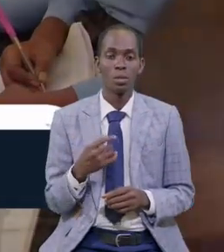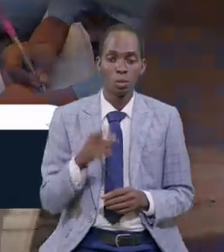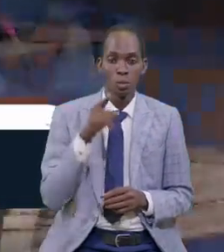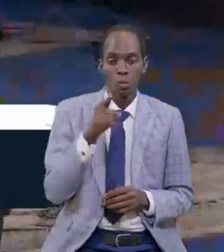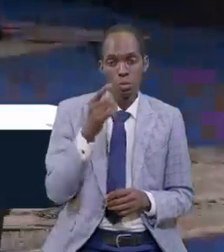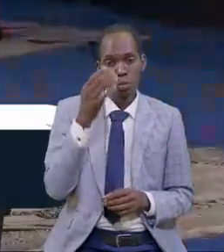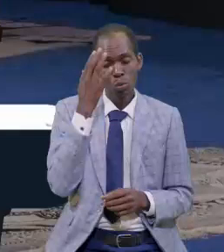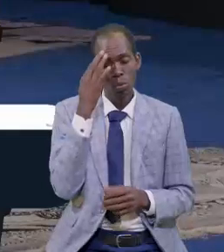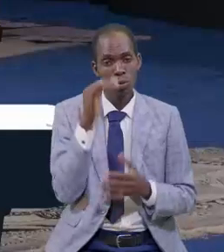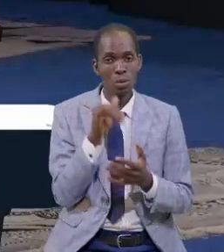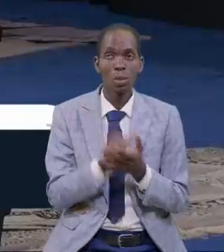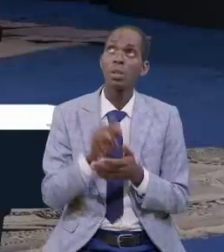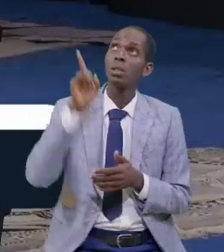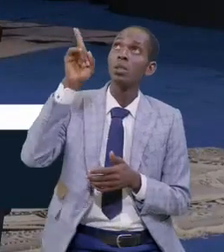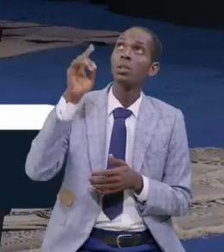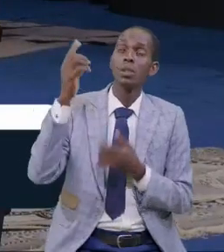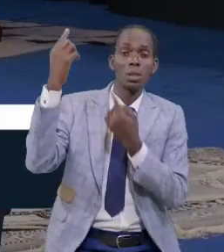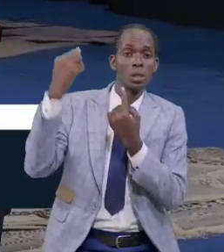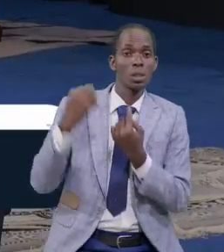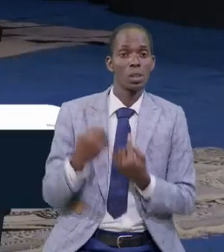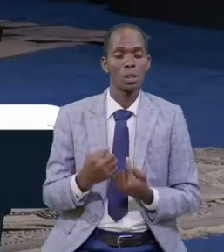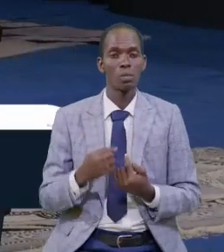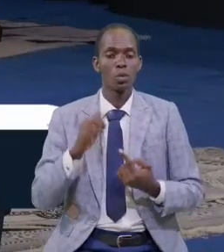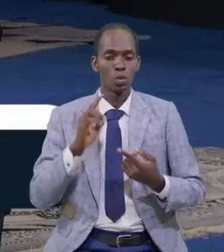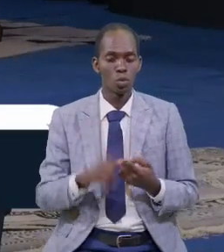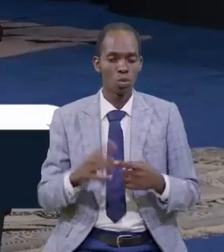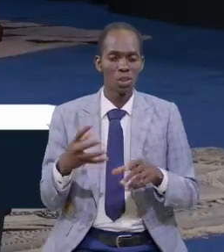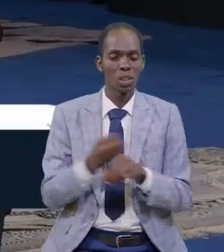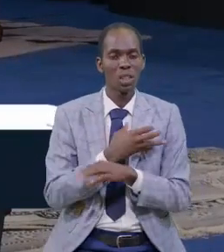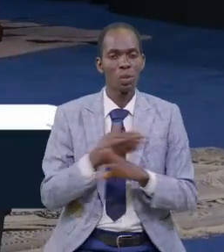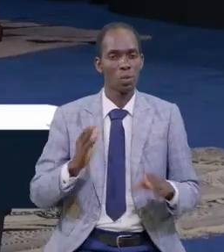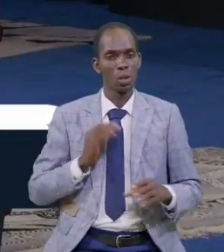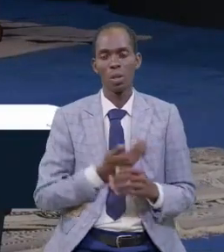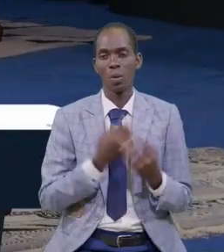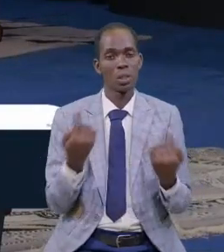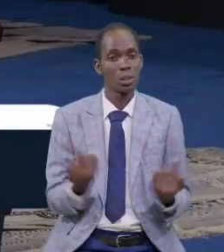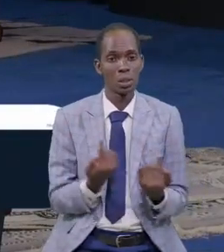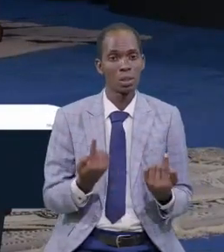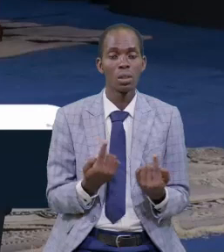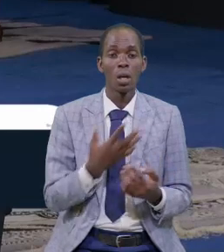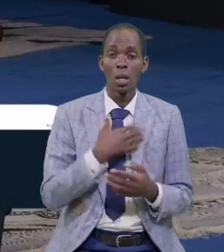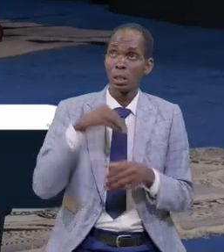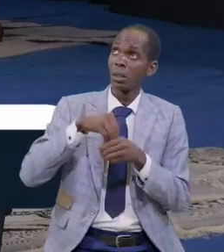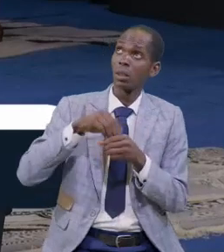away our sin, and in him is no sin.